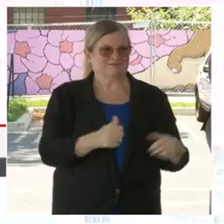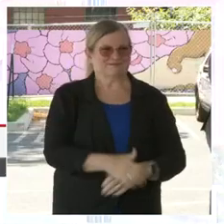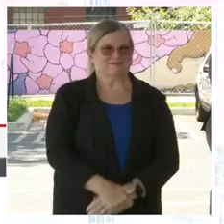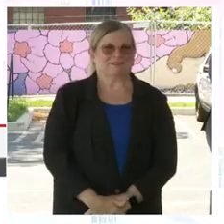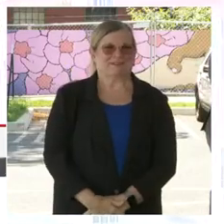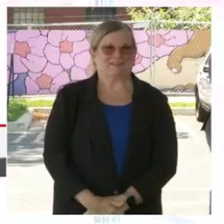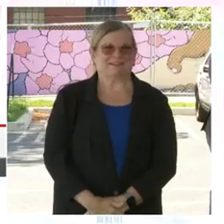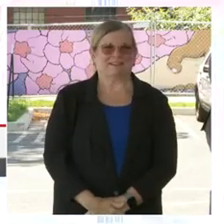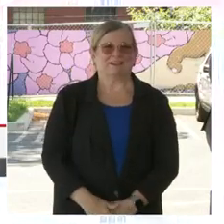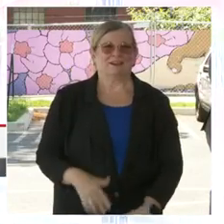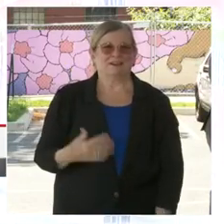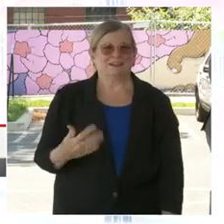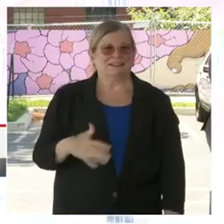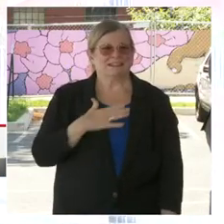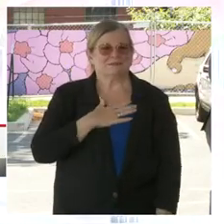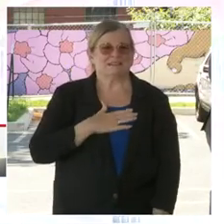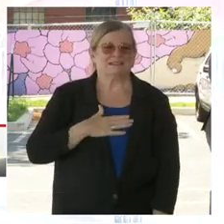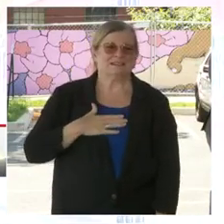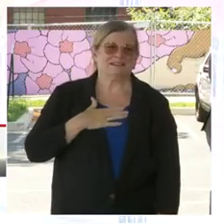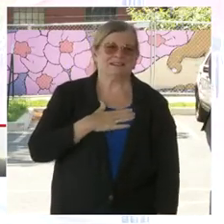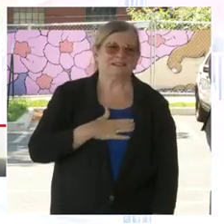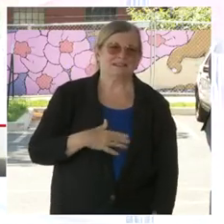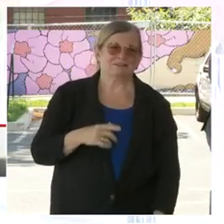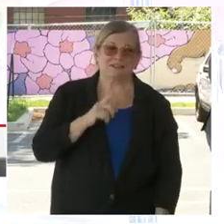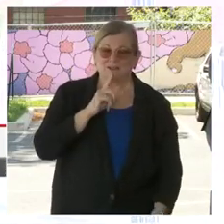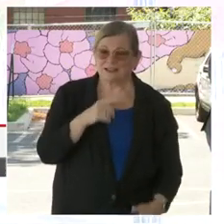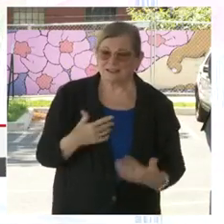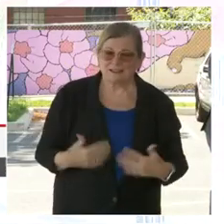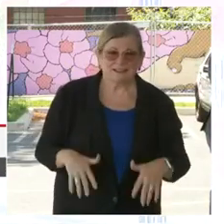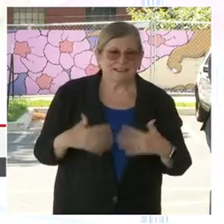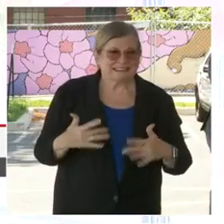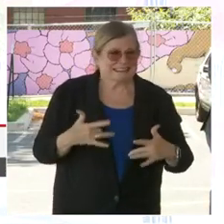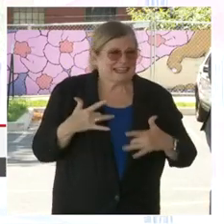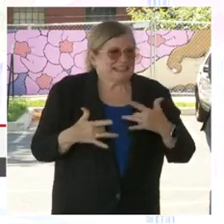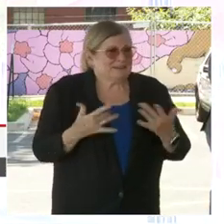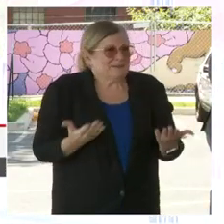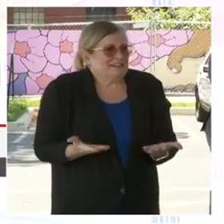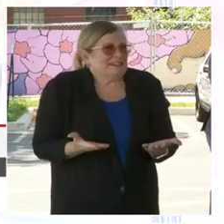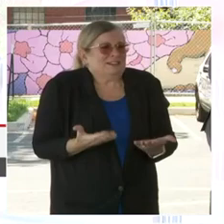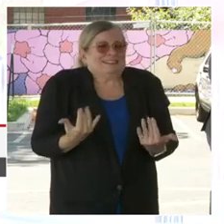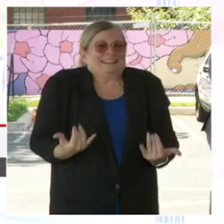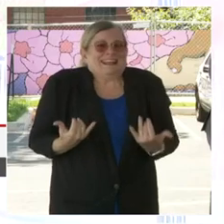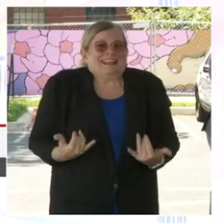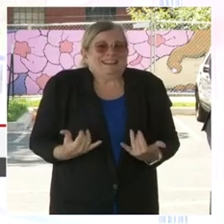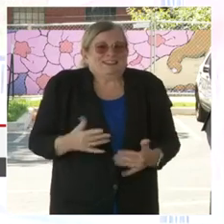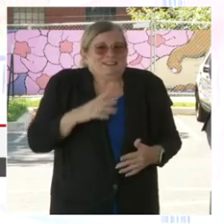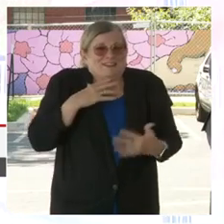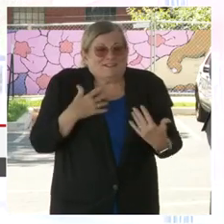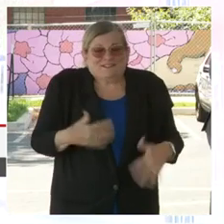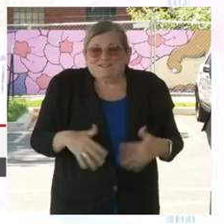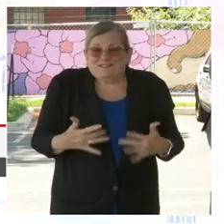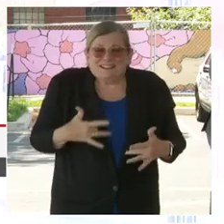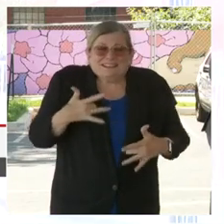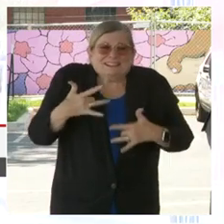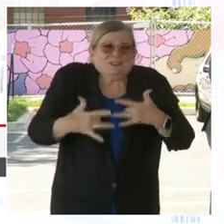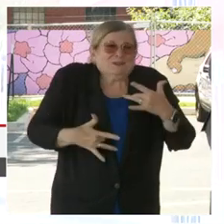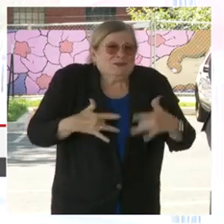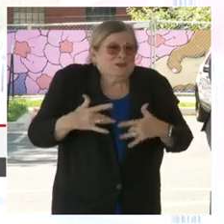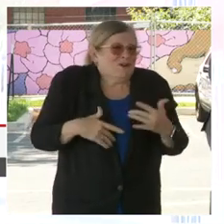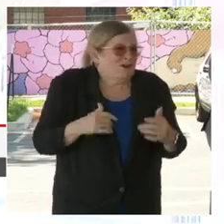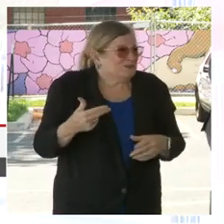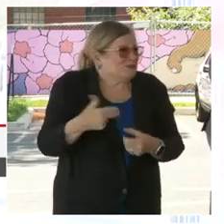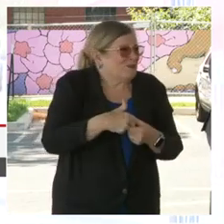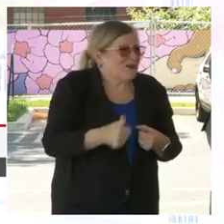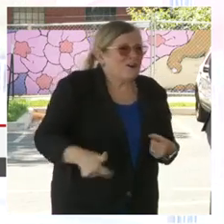Listen, everybody, I'm super excited to be here today. I'm very excited to join all of